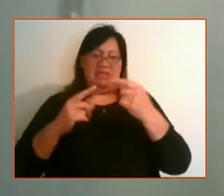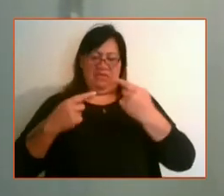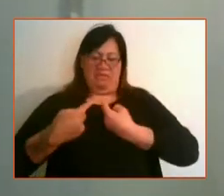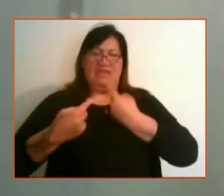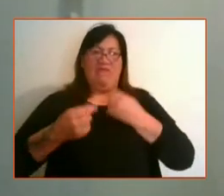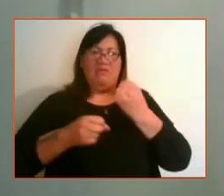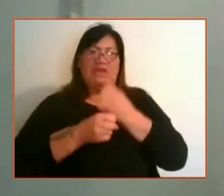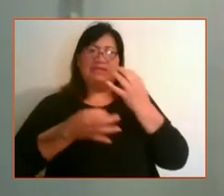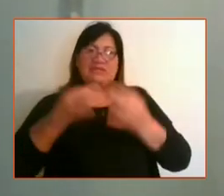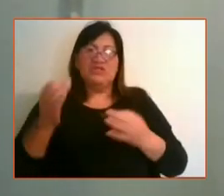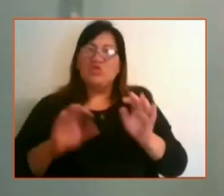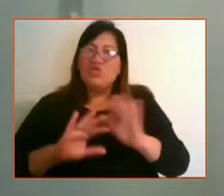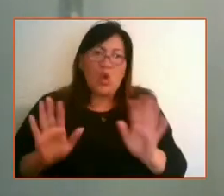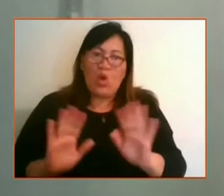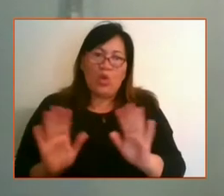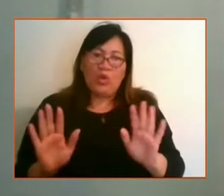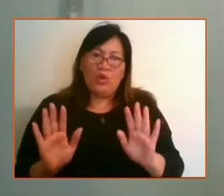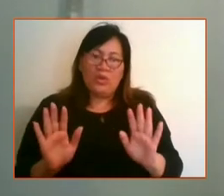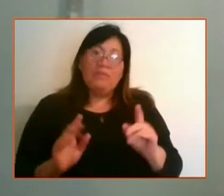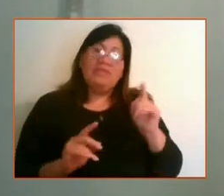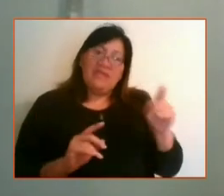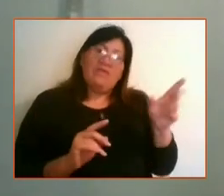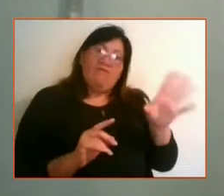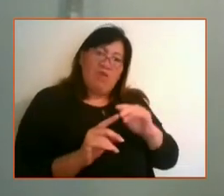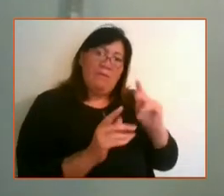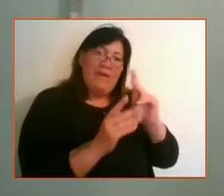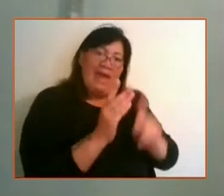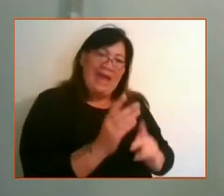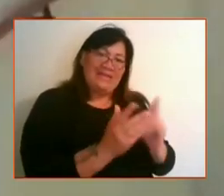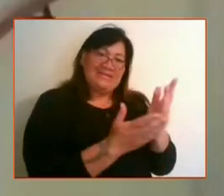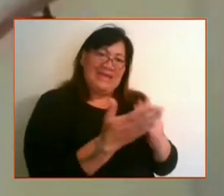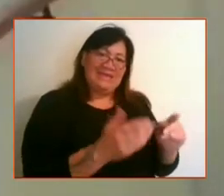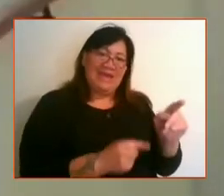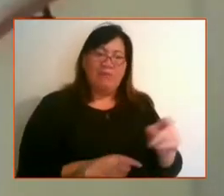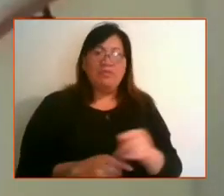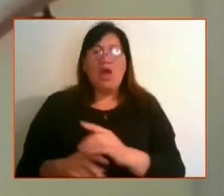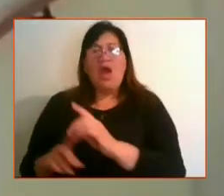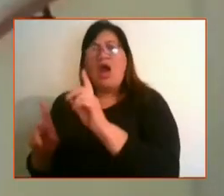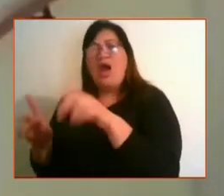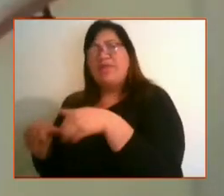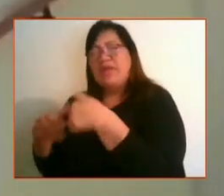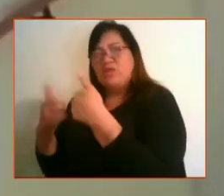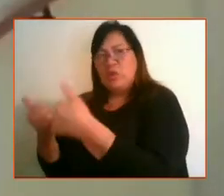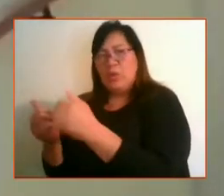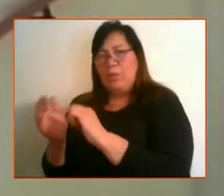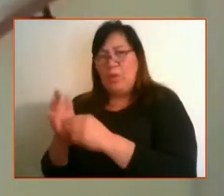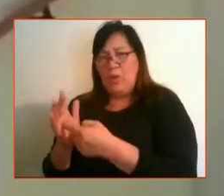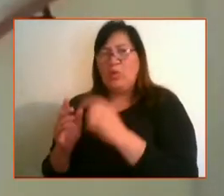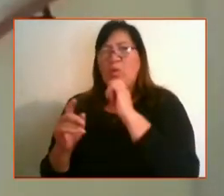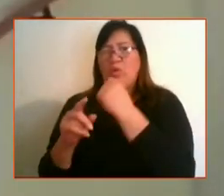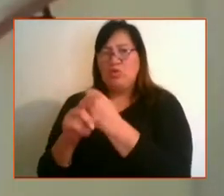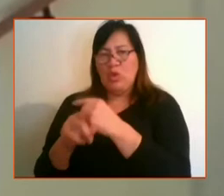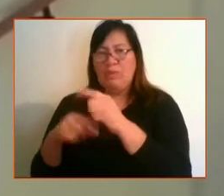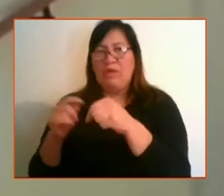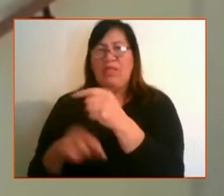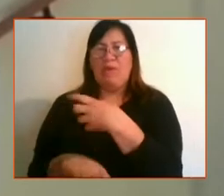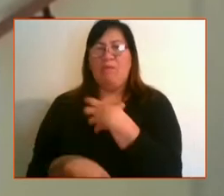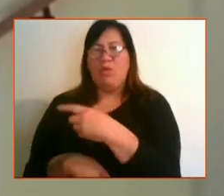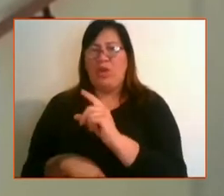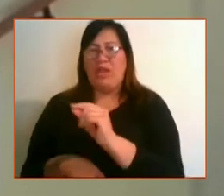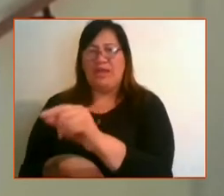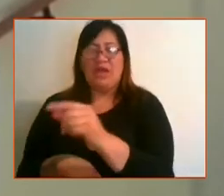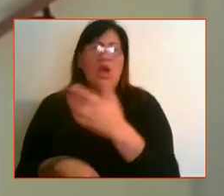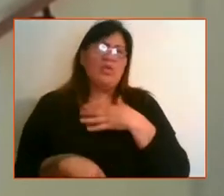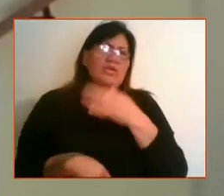themselves. This is actually a call from the sector. Well, that's a good point, and we will talk about that more later. Can I ask you, Jonathan